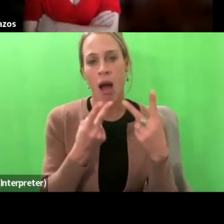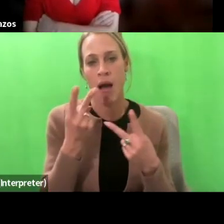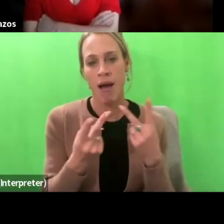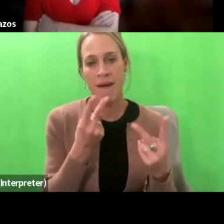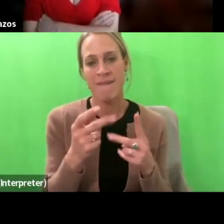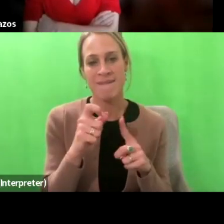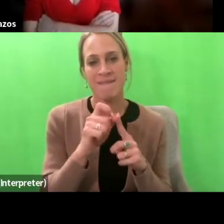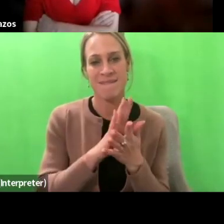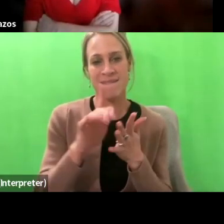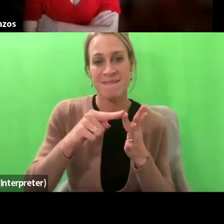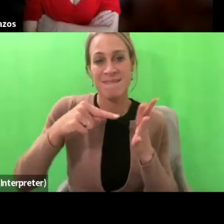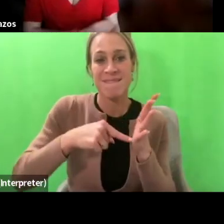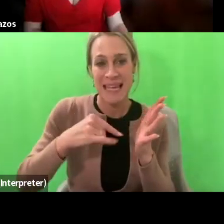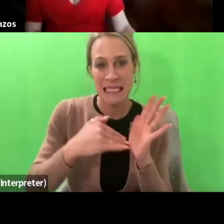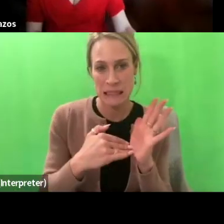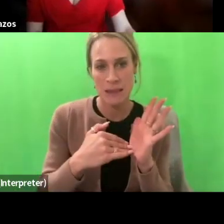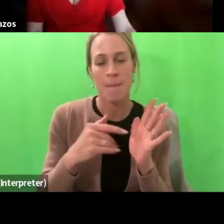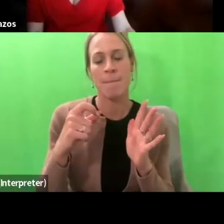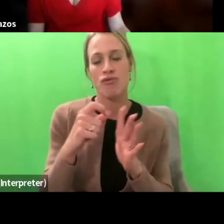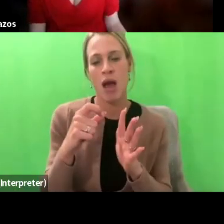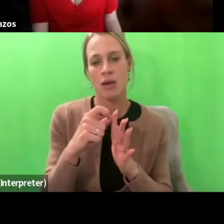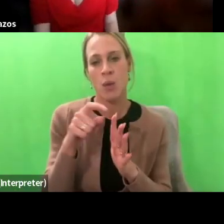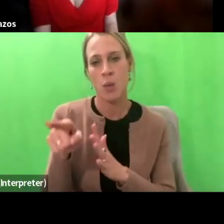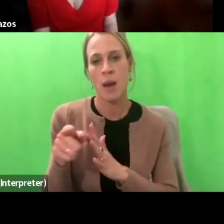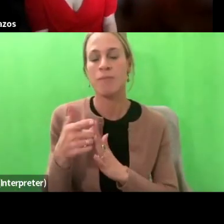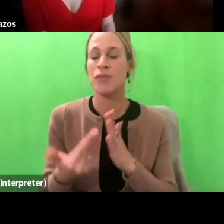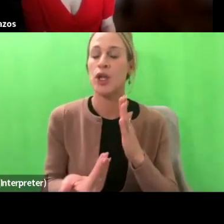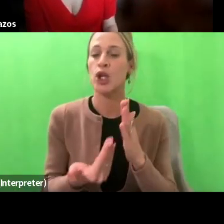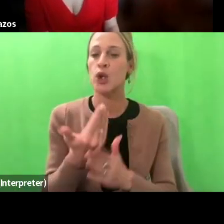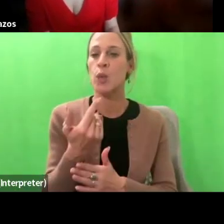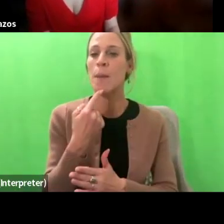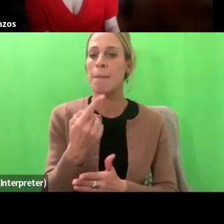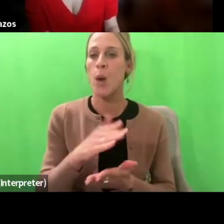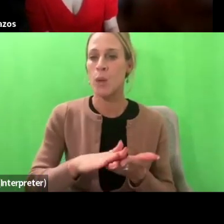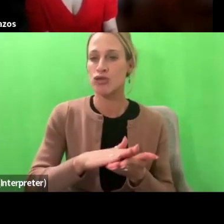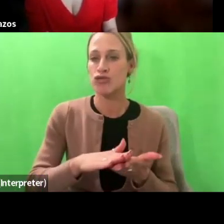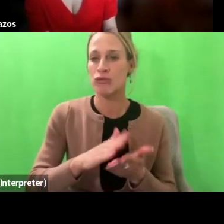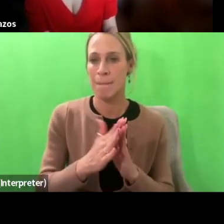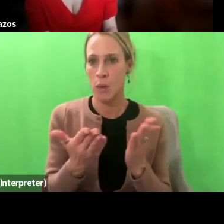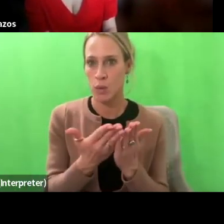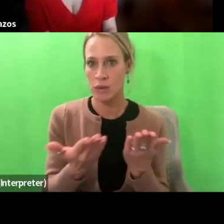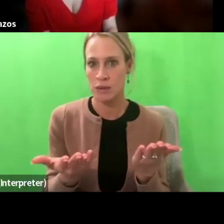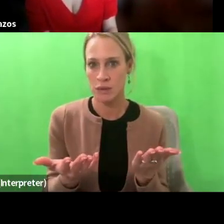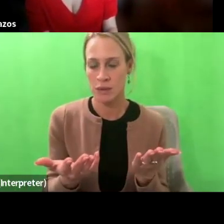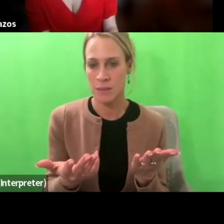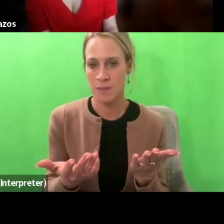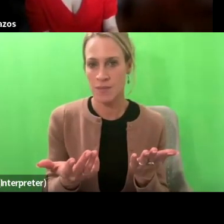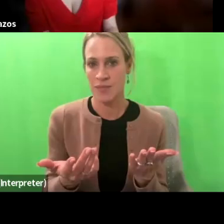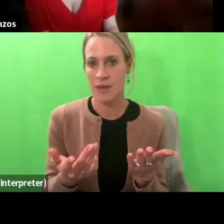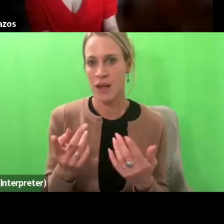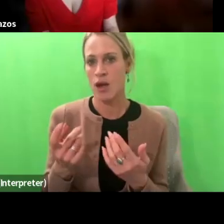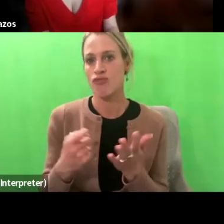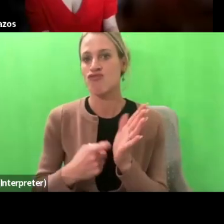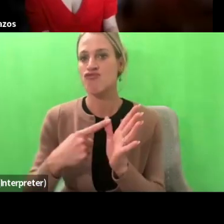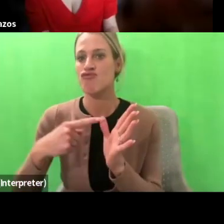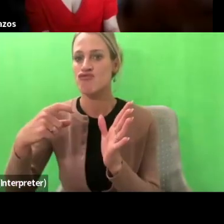3 books that we published originally in the US with World Poetry Books and New Directions all together. So the poetry editor, Rachel Allen, had the idea,